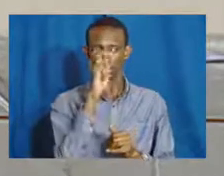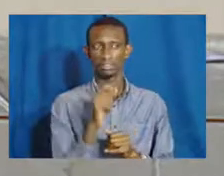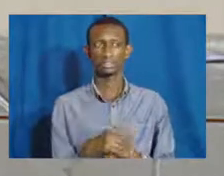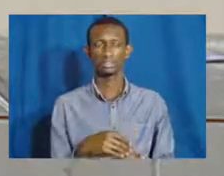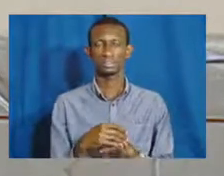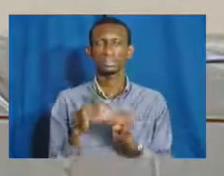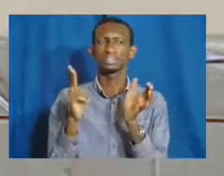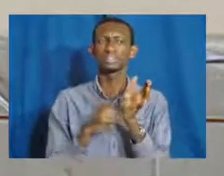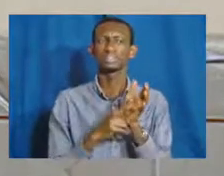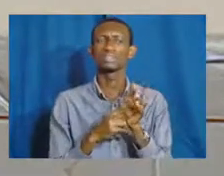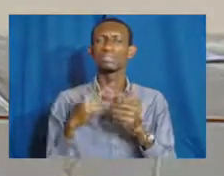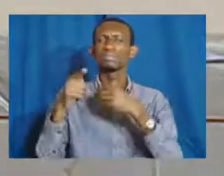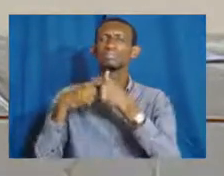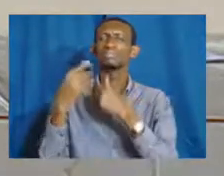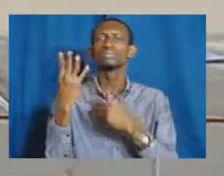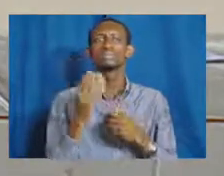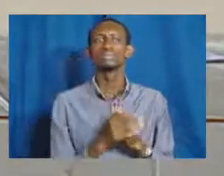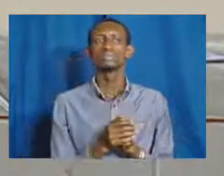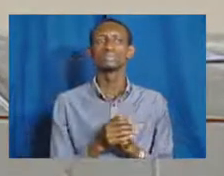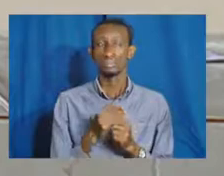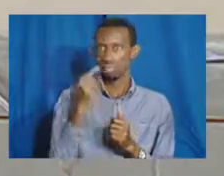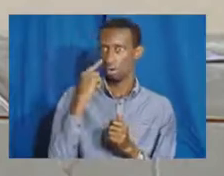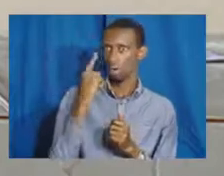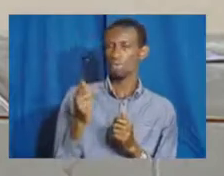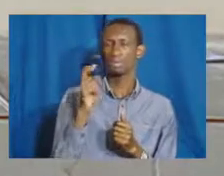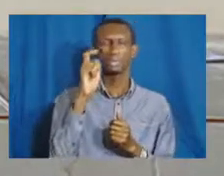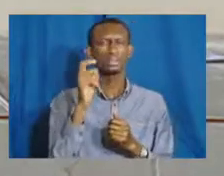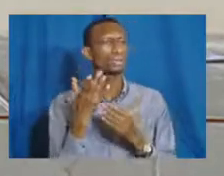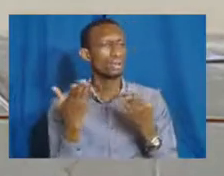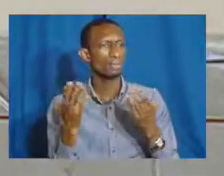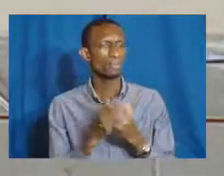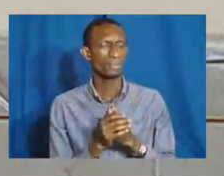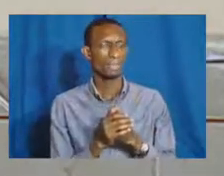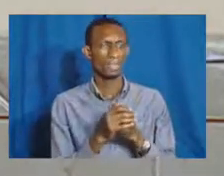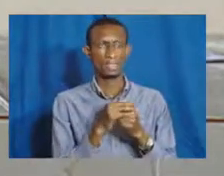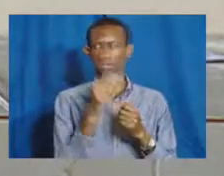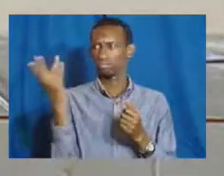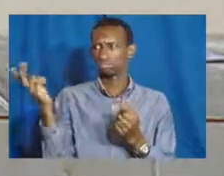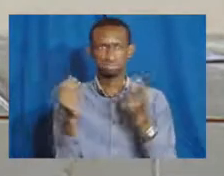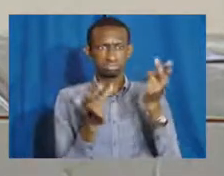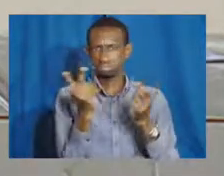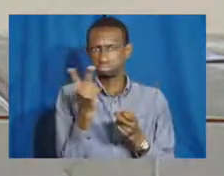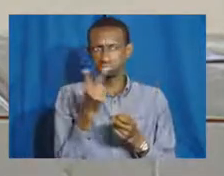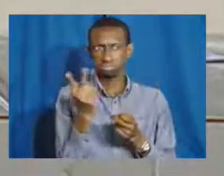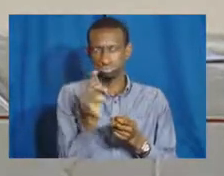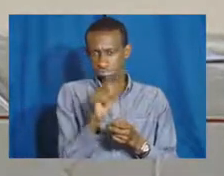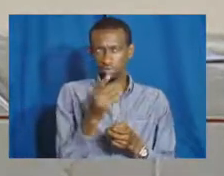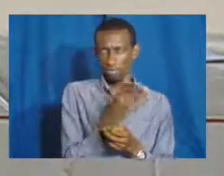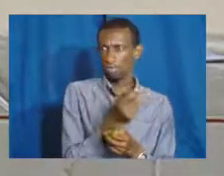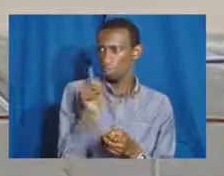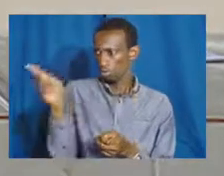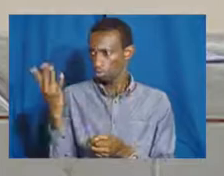to minus 4. To get x, we divide both sides by 4. And I'll be